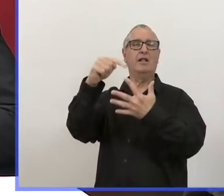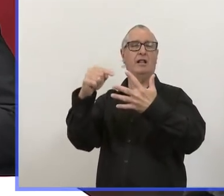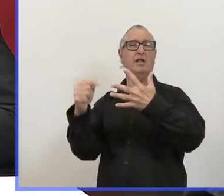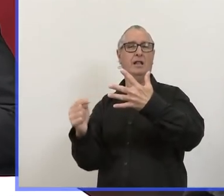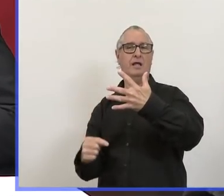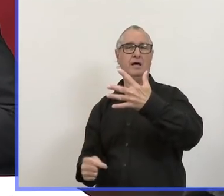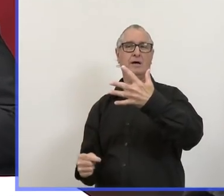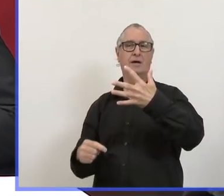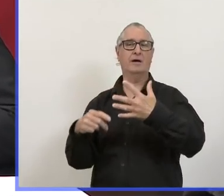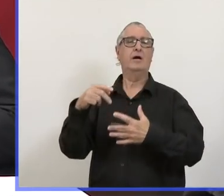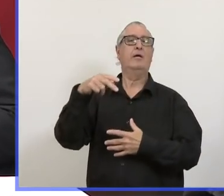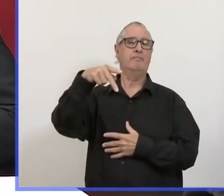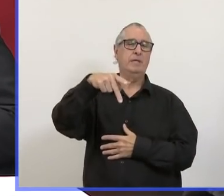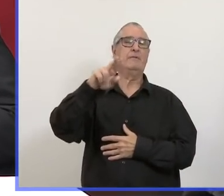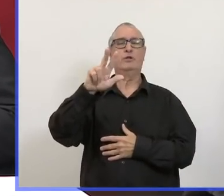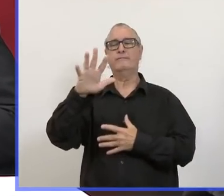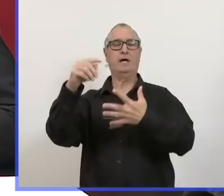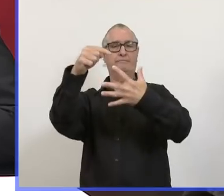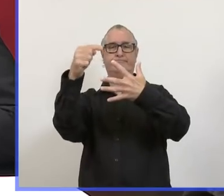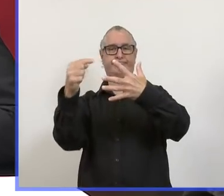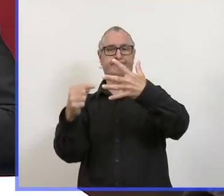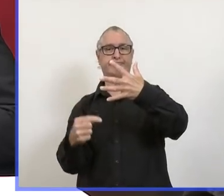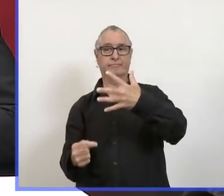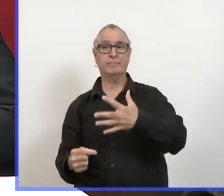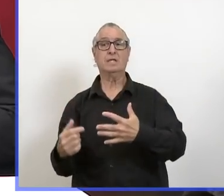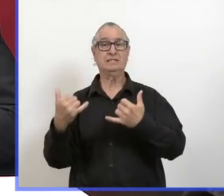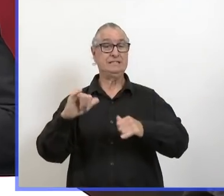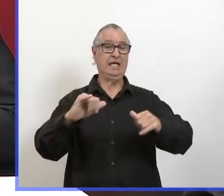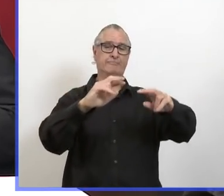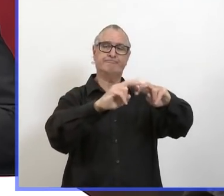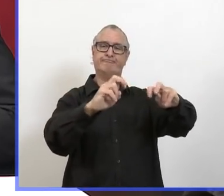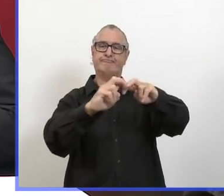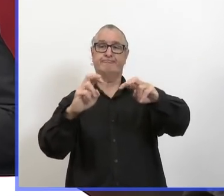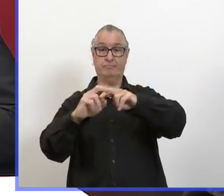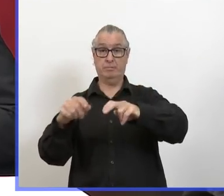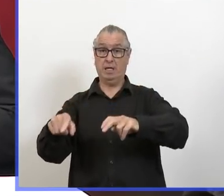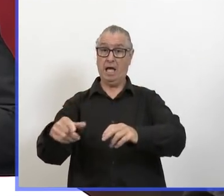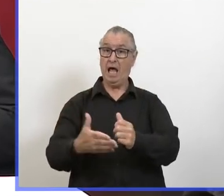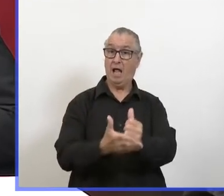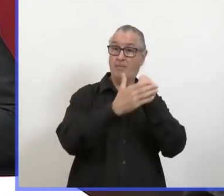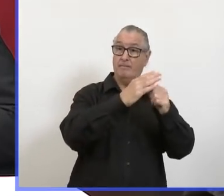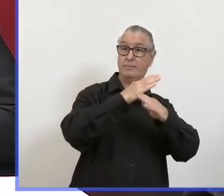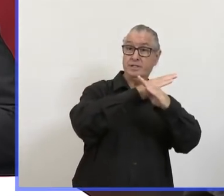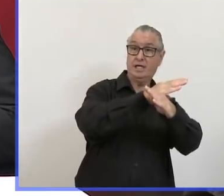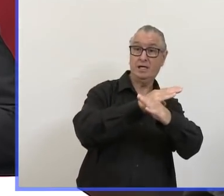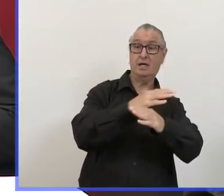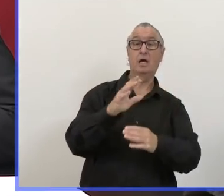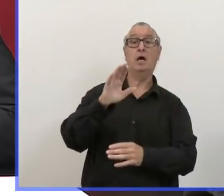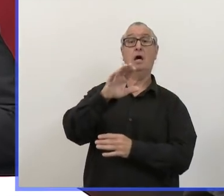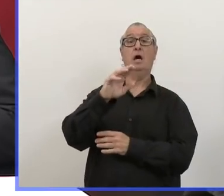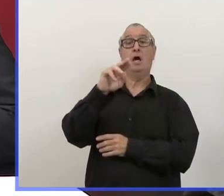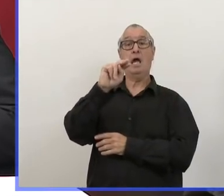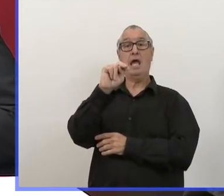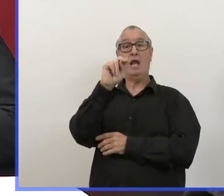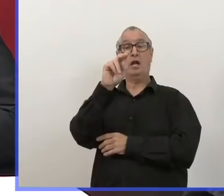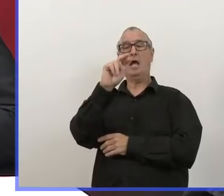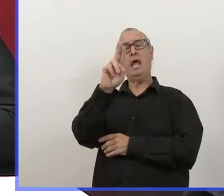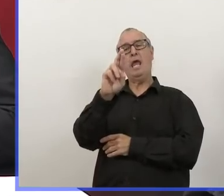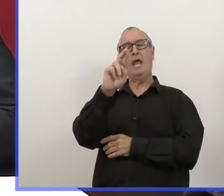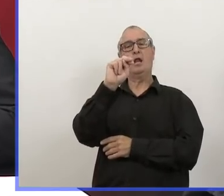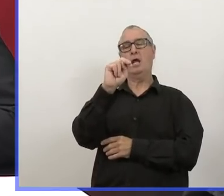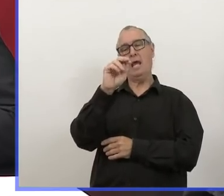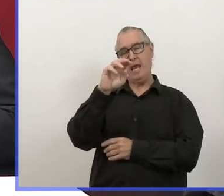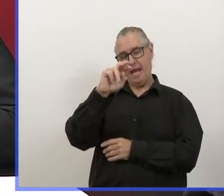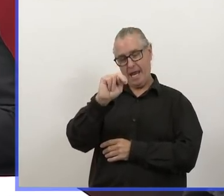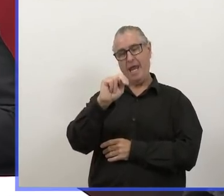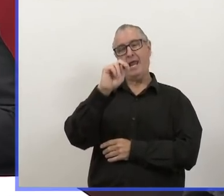doses of vaccine for with an mRNA vaccine provides 95% vaccine effectiveness, you know, prevents illness, prevents hospitalizations